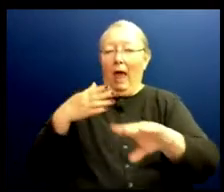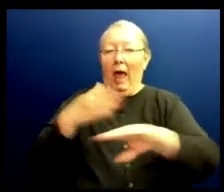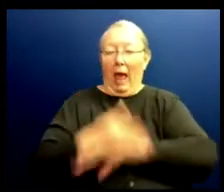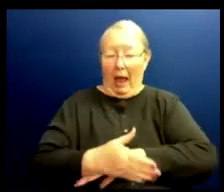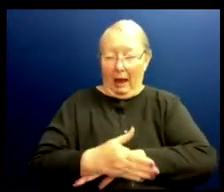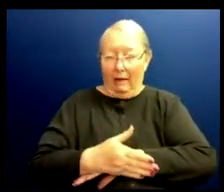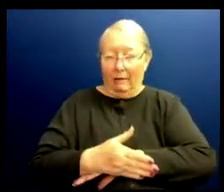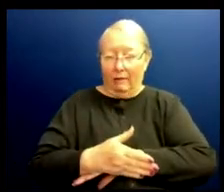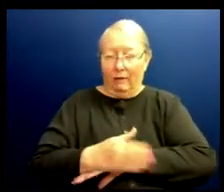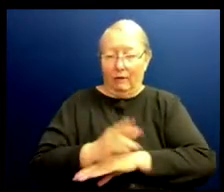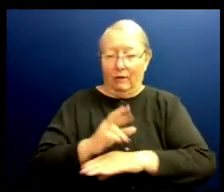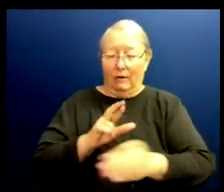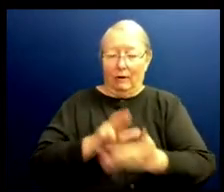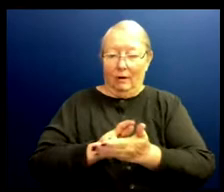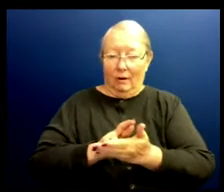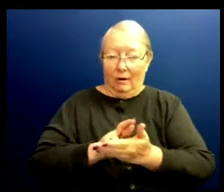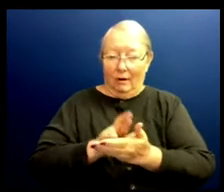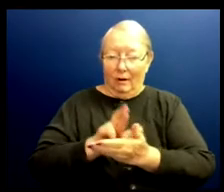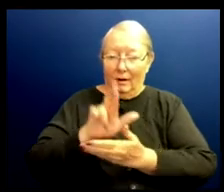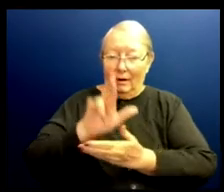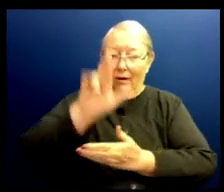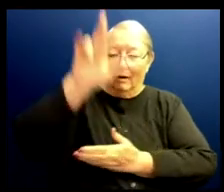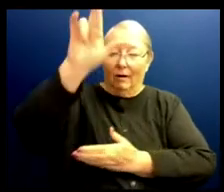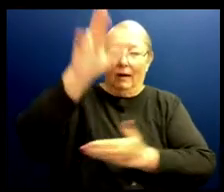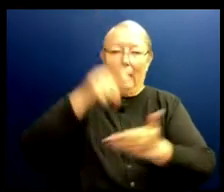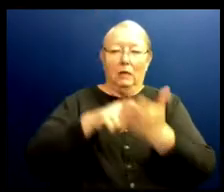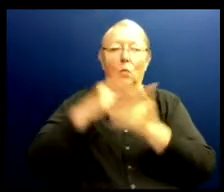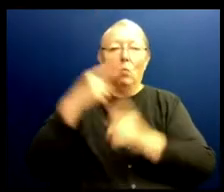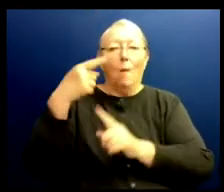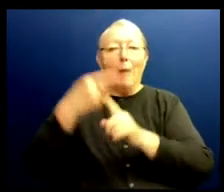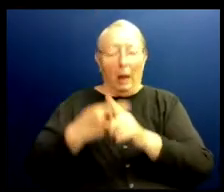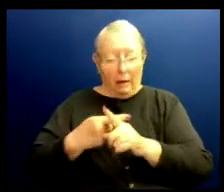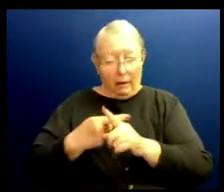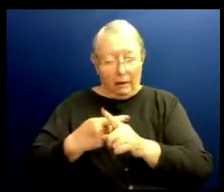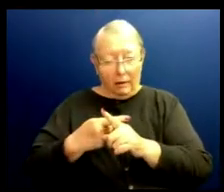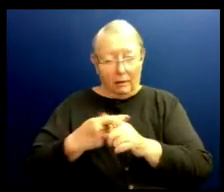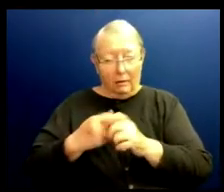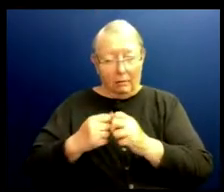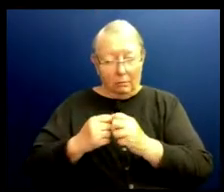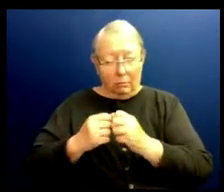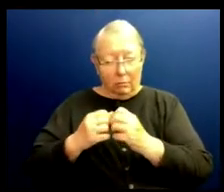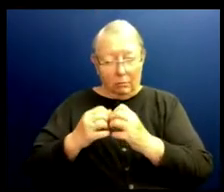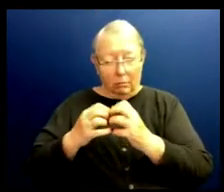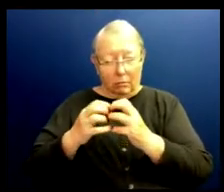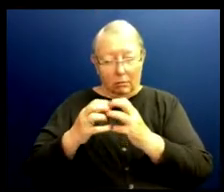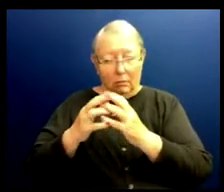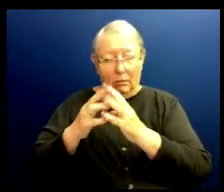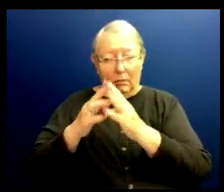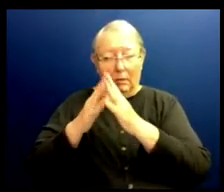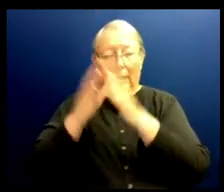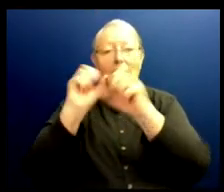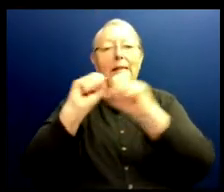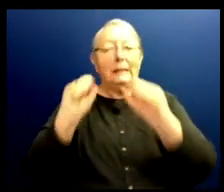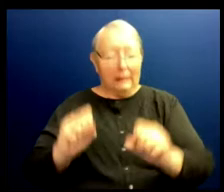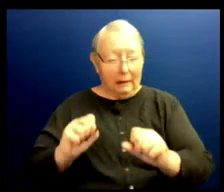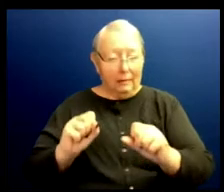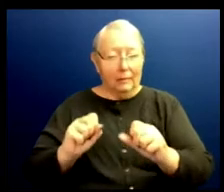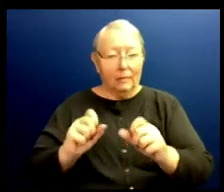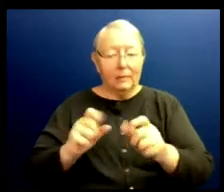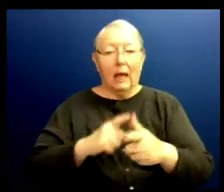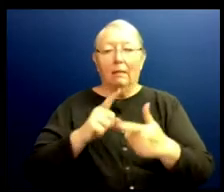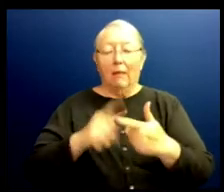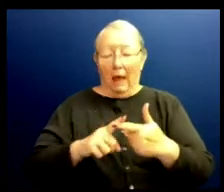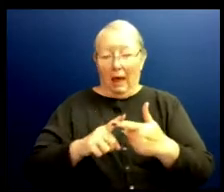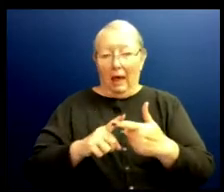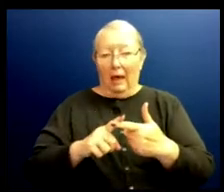power everything up and bring all the systems online. So there was a small group of astronomers and optical experts that were gathered at our institute